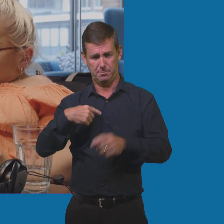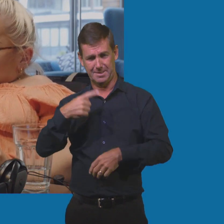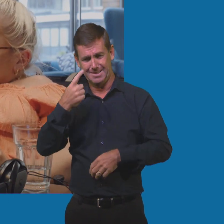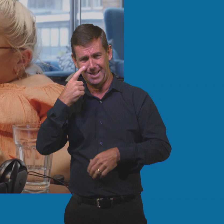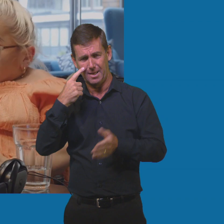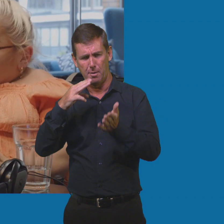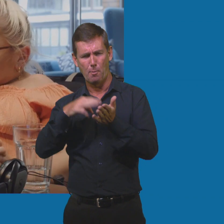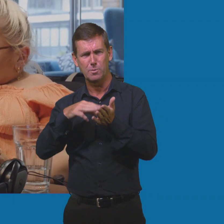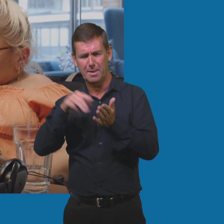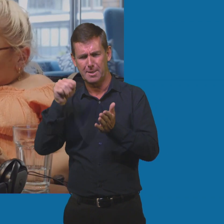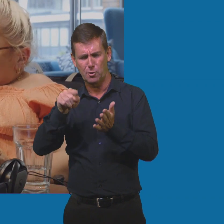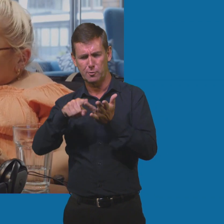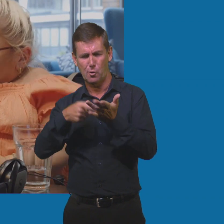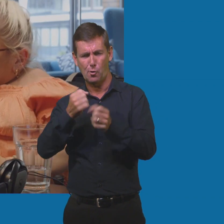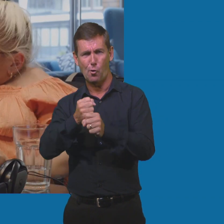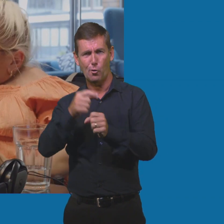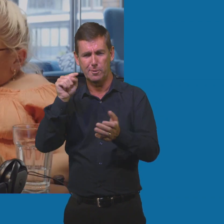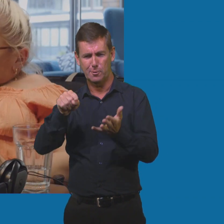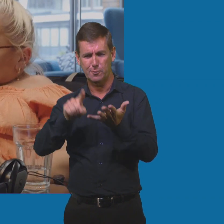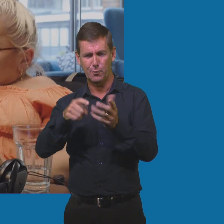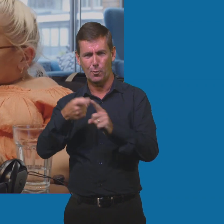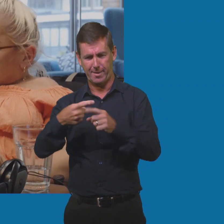motability.org.uk. And that's it, everybody. I have